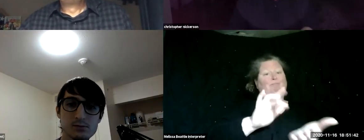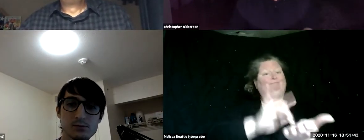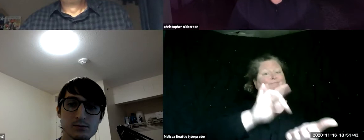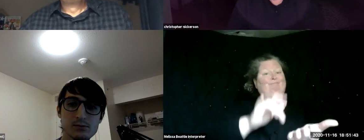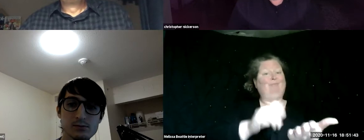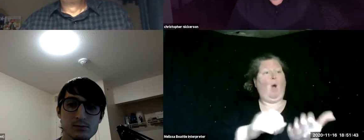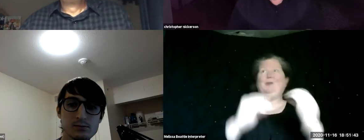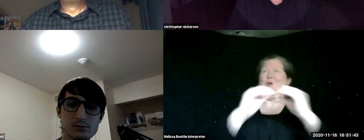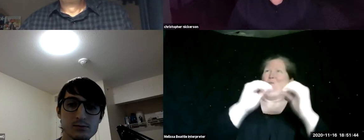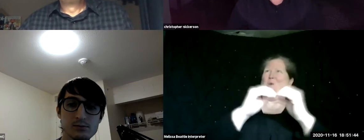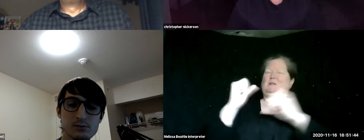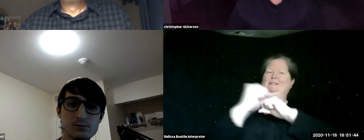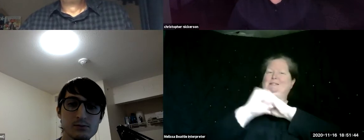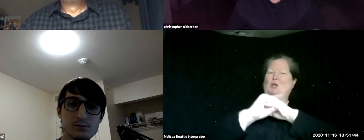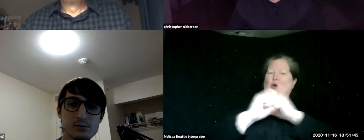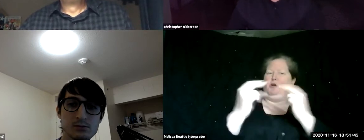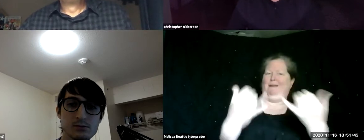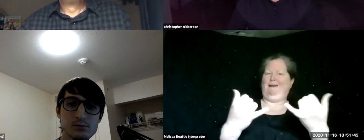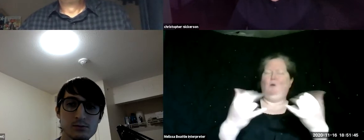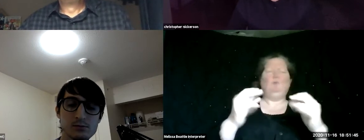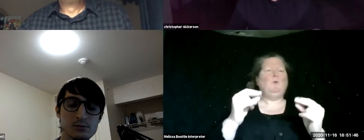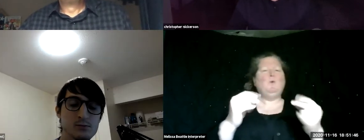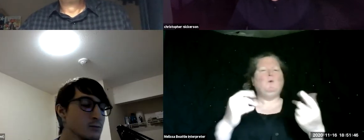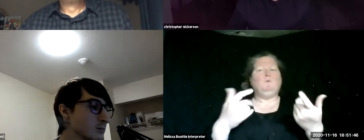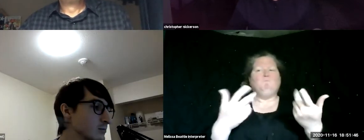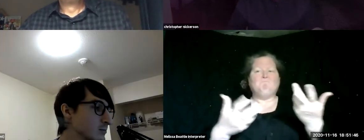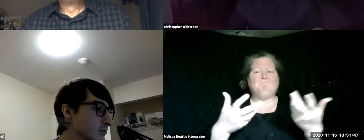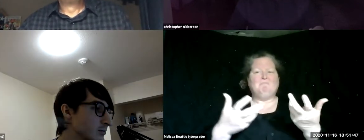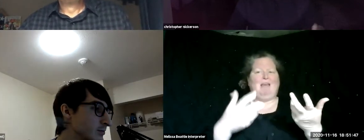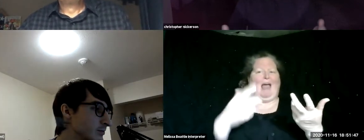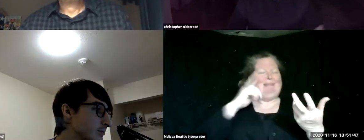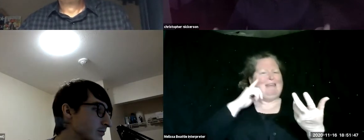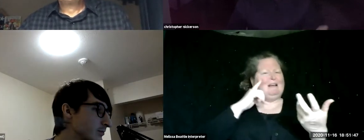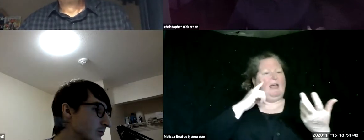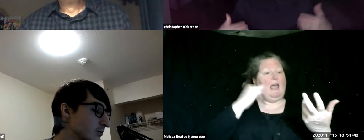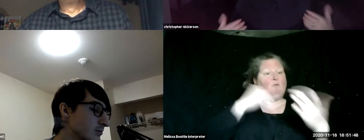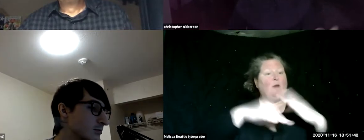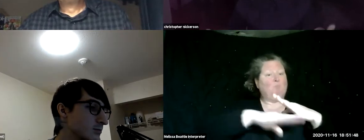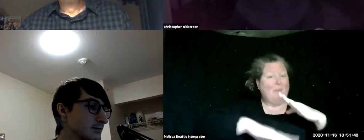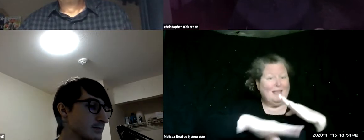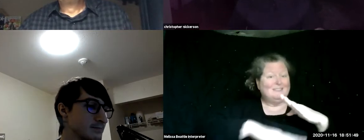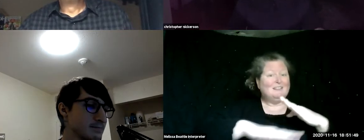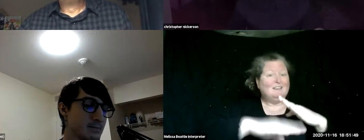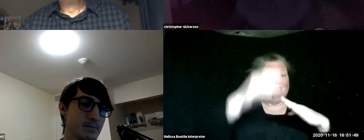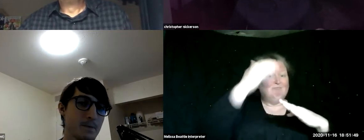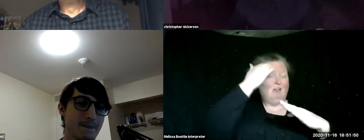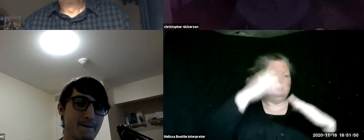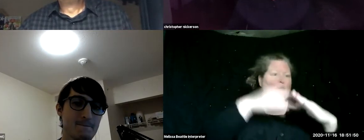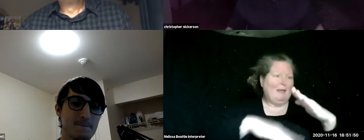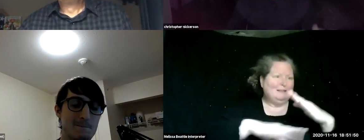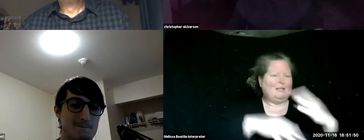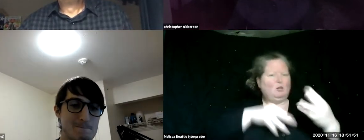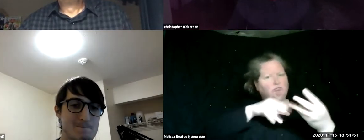secure. I think that flawless execution of the basics is something that we all need to teach people, and we